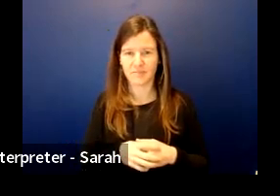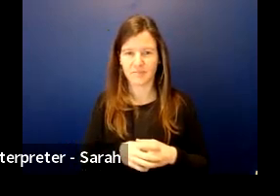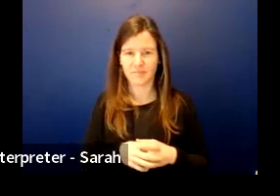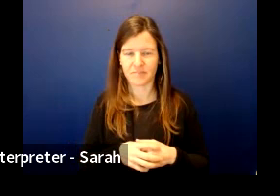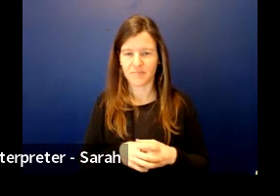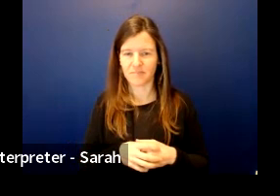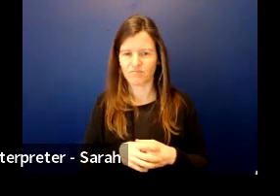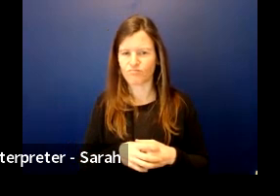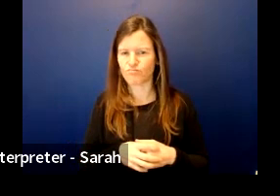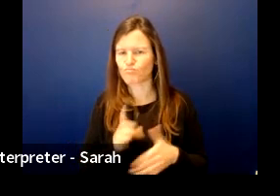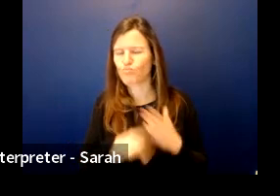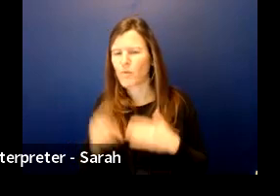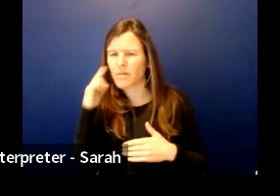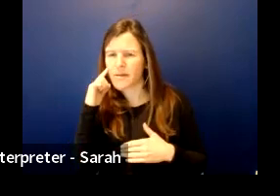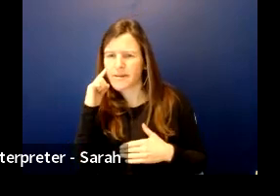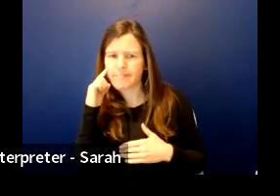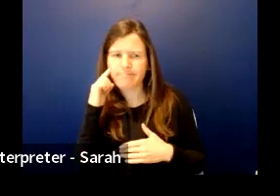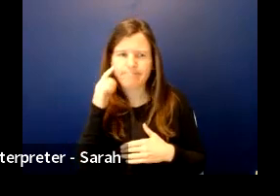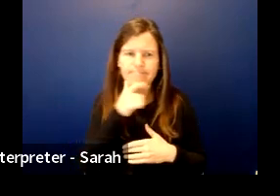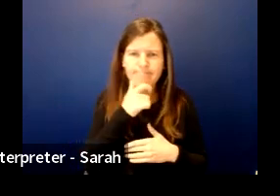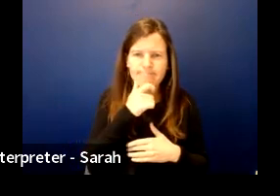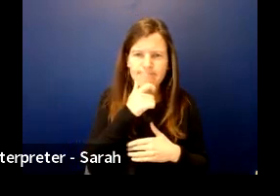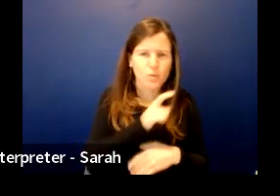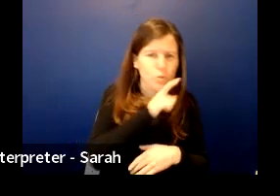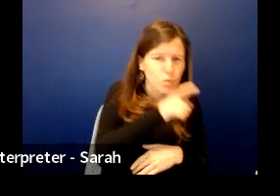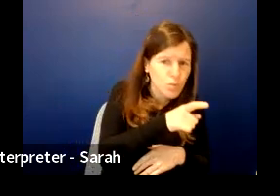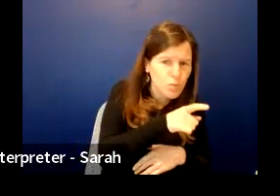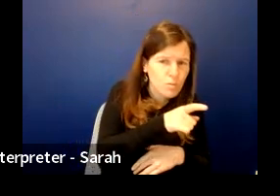So what are you thinking out there?